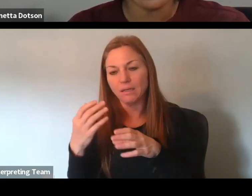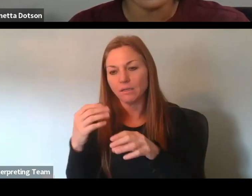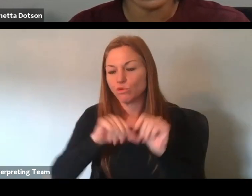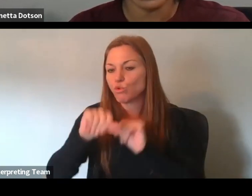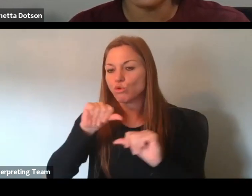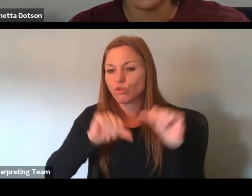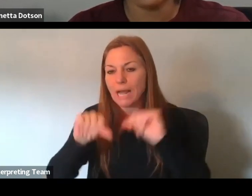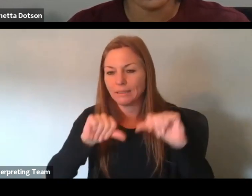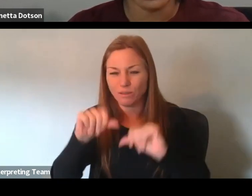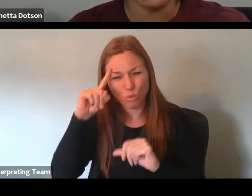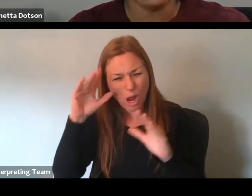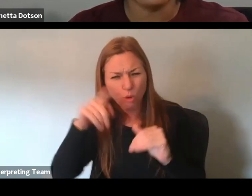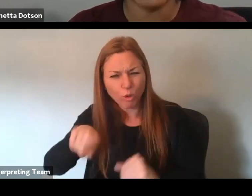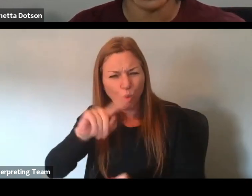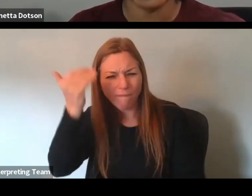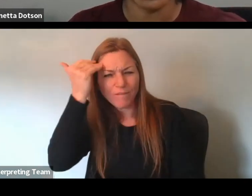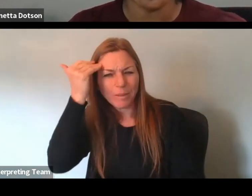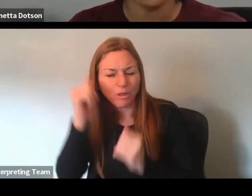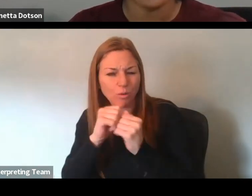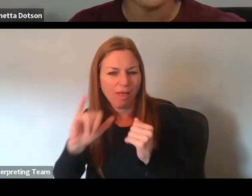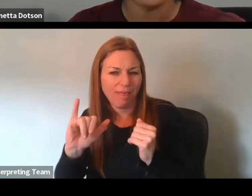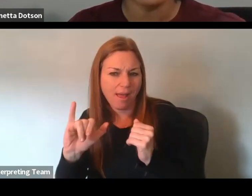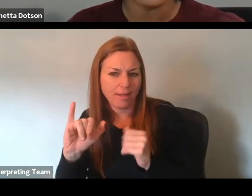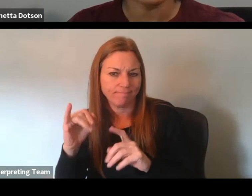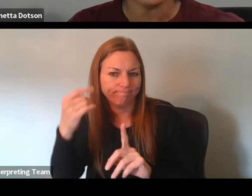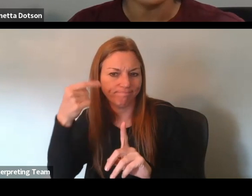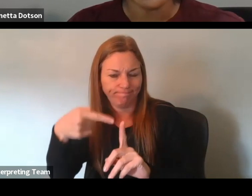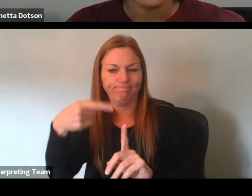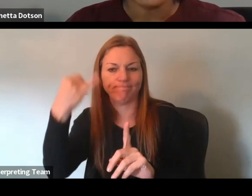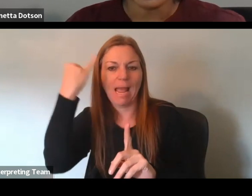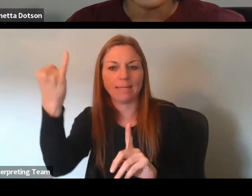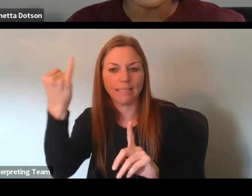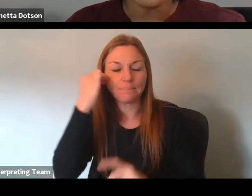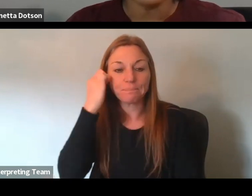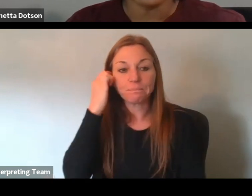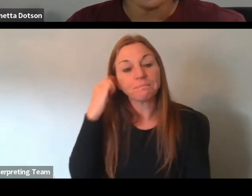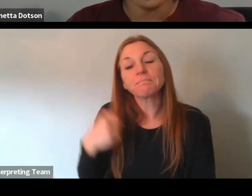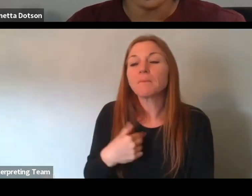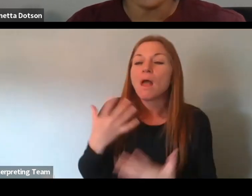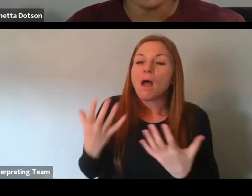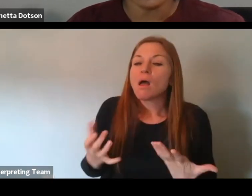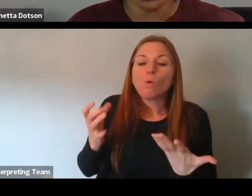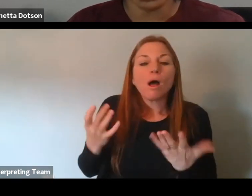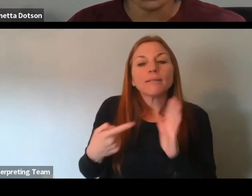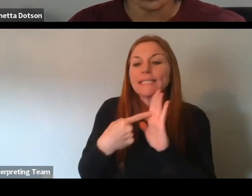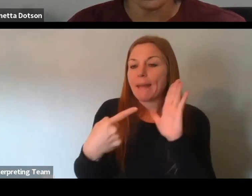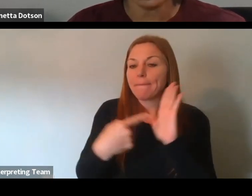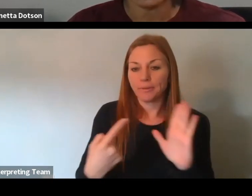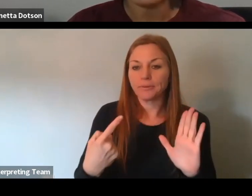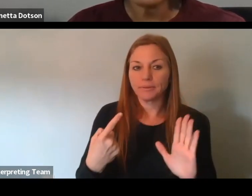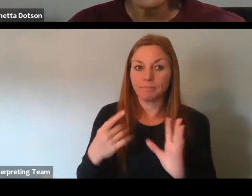of intersectionality, knowing that this is not comprehensive, but just wanted to give some examples. I